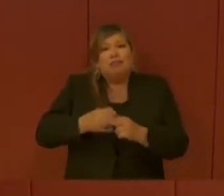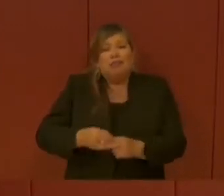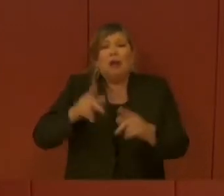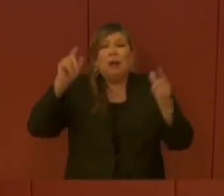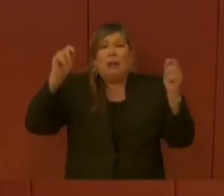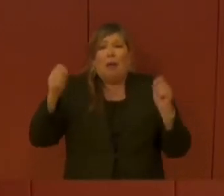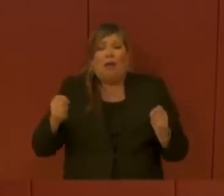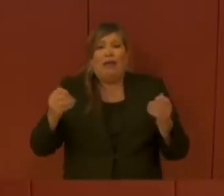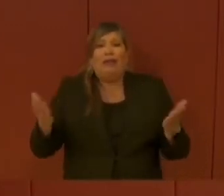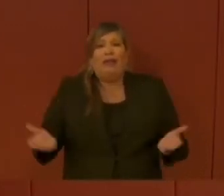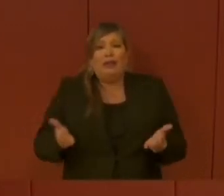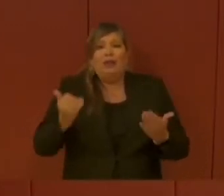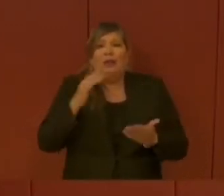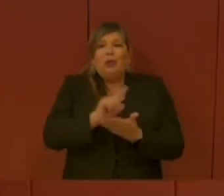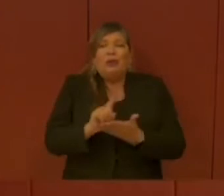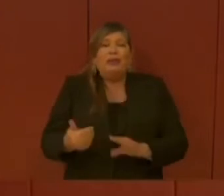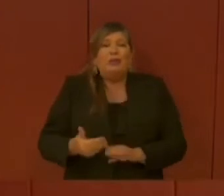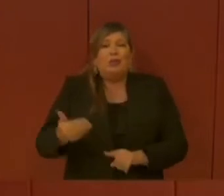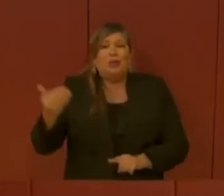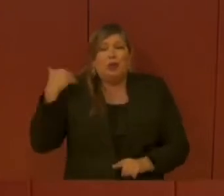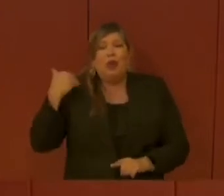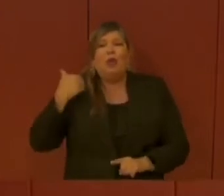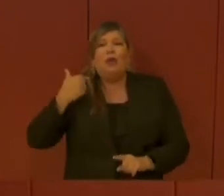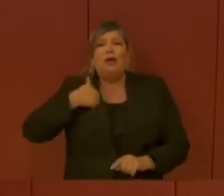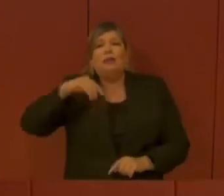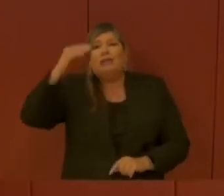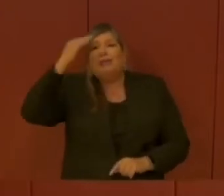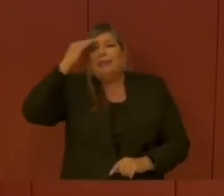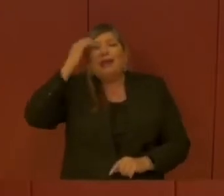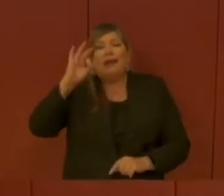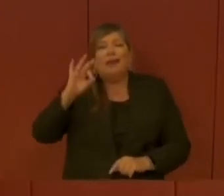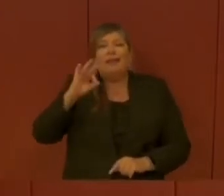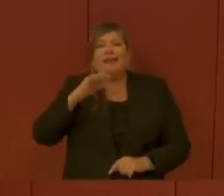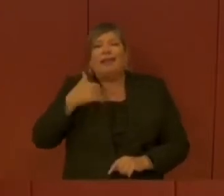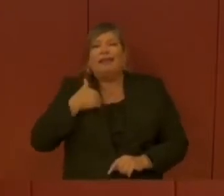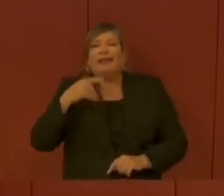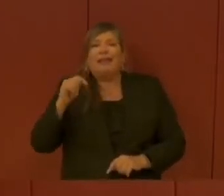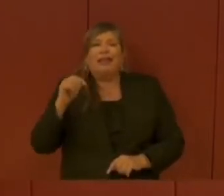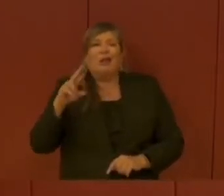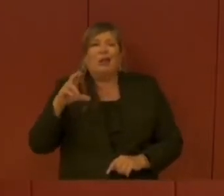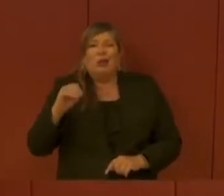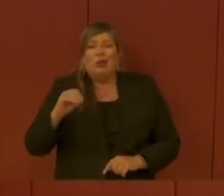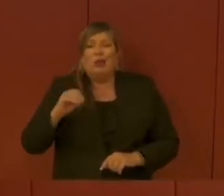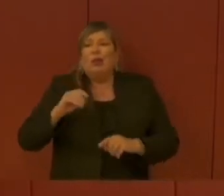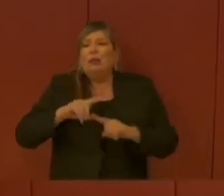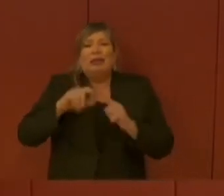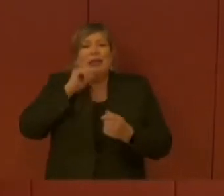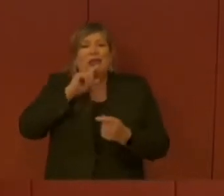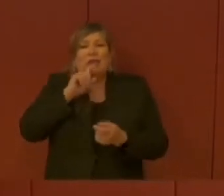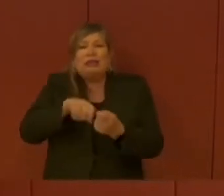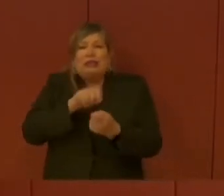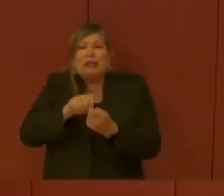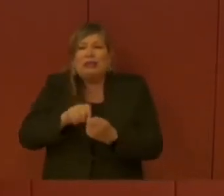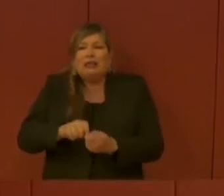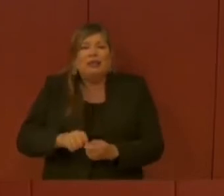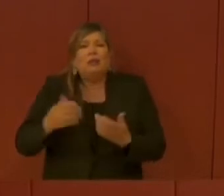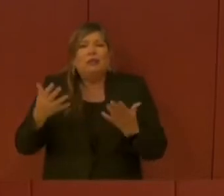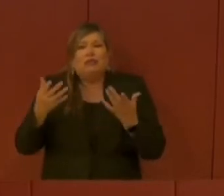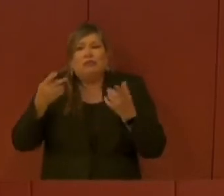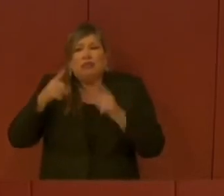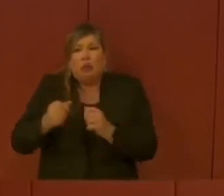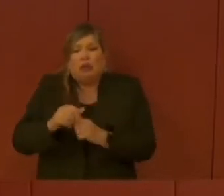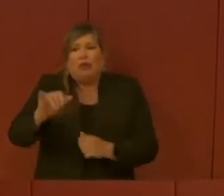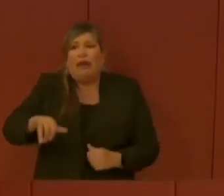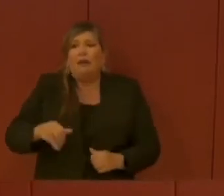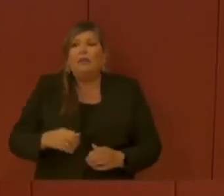ago. I am aware of the TRO, temporary restraining order, but not aware of the details of that settlement. Now, on the